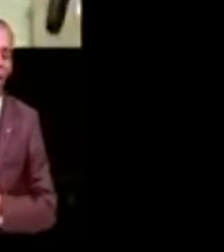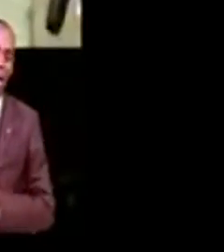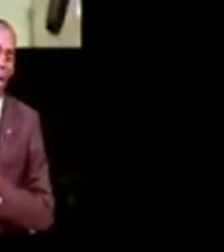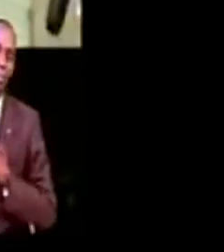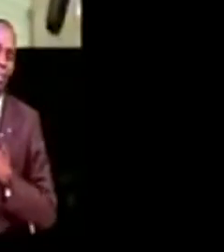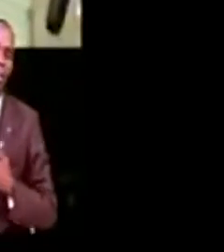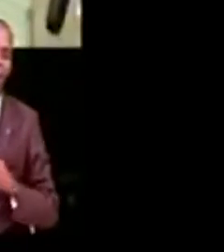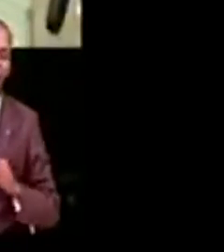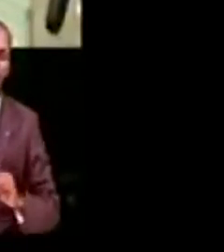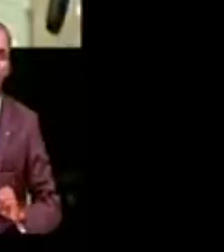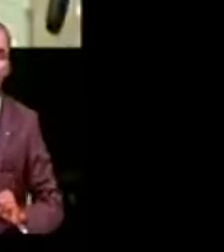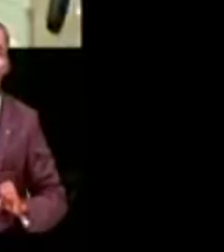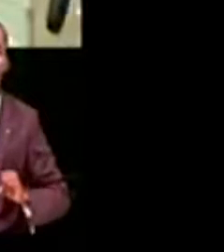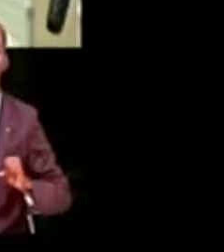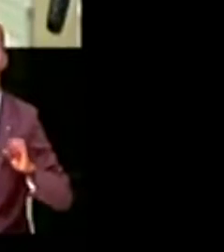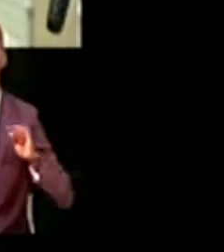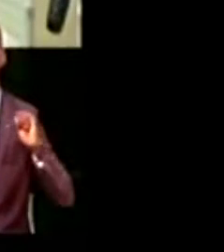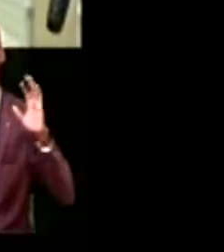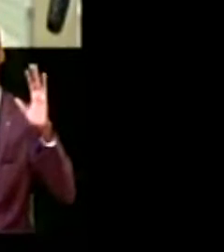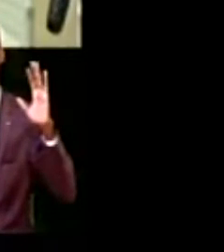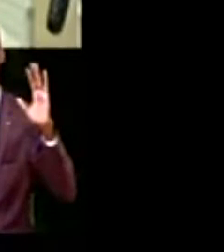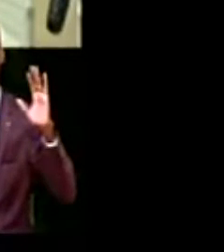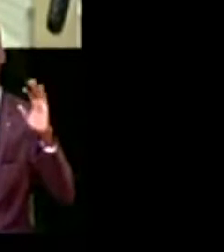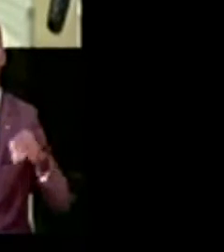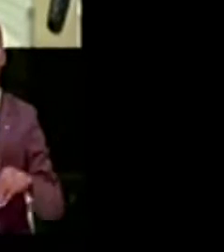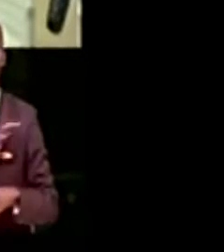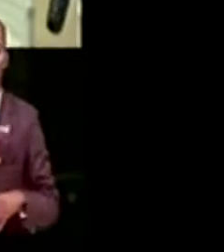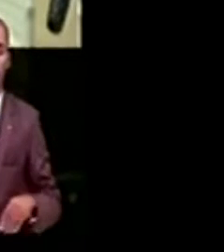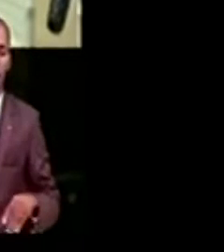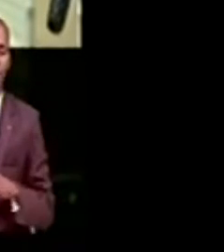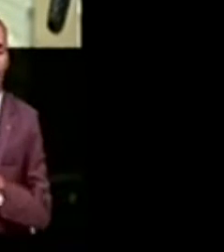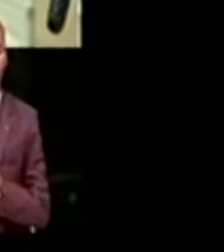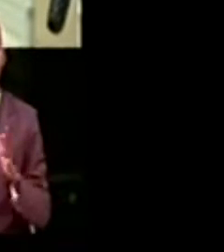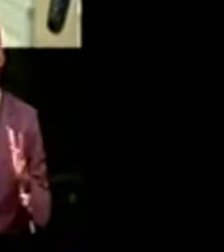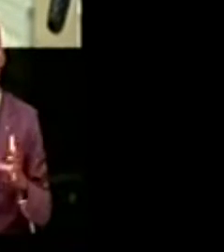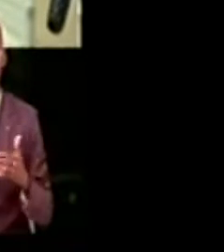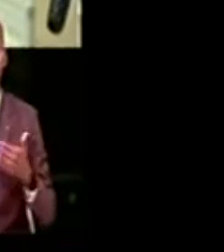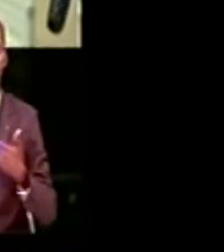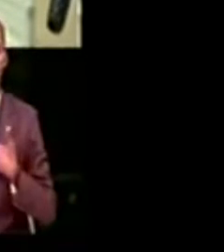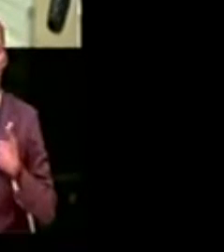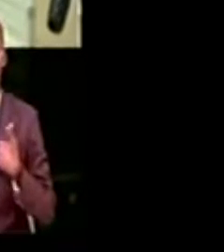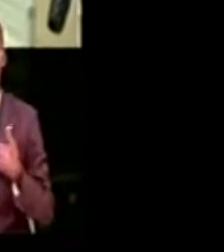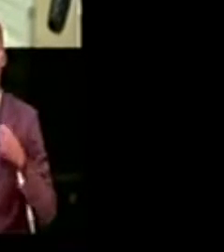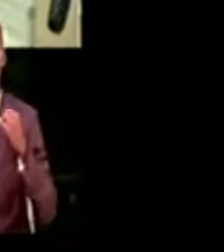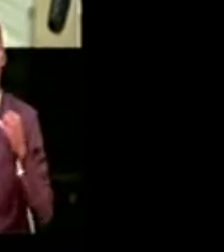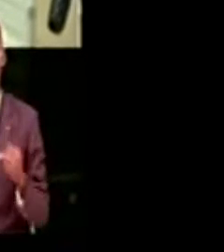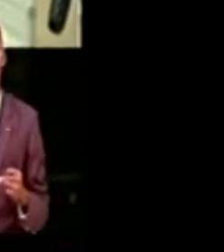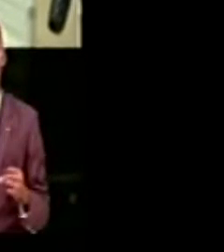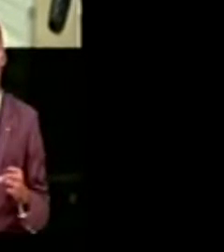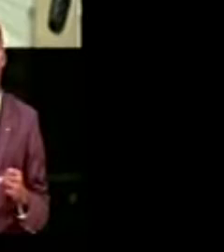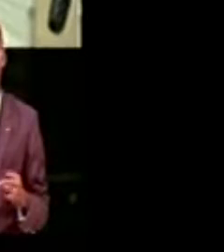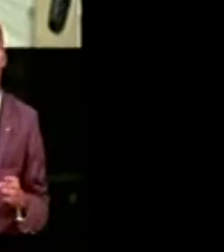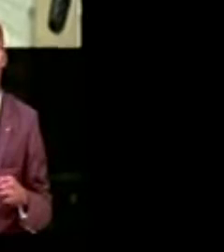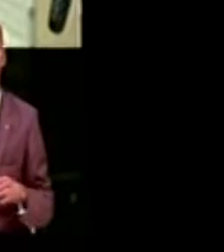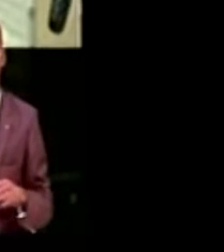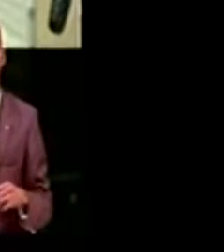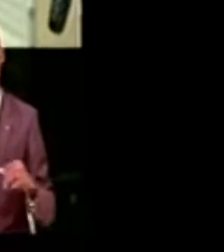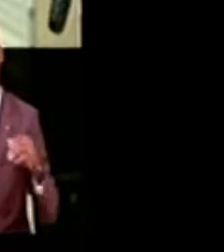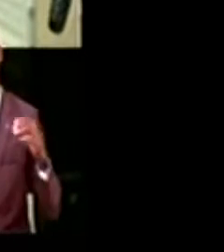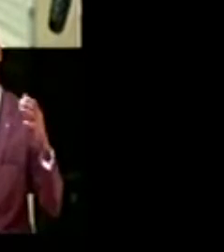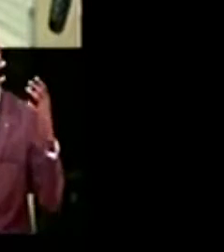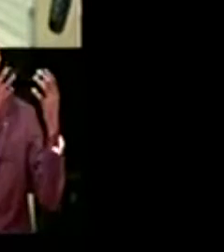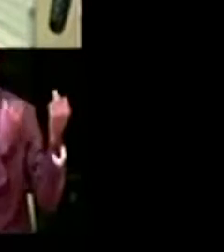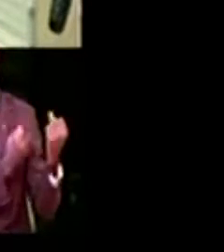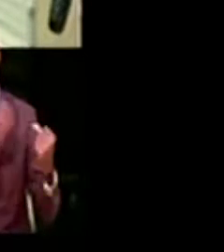Christ Jesus had the power, my heart surrender is.